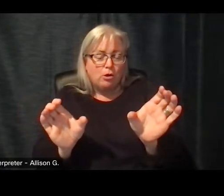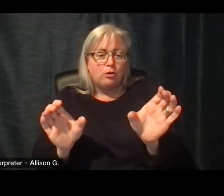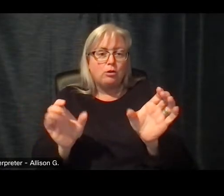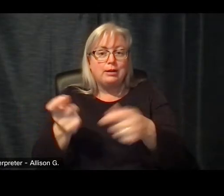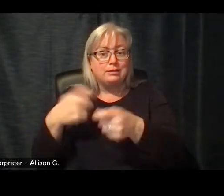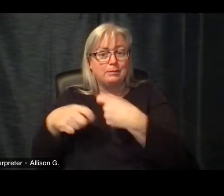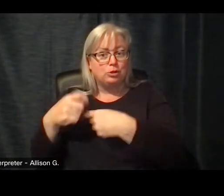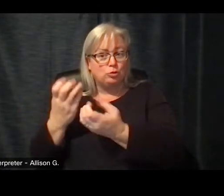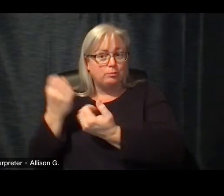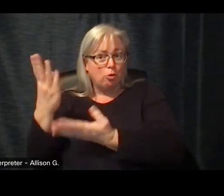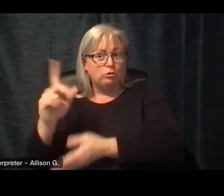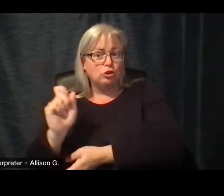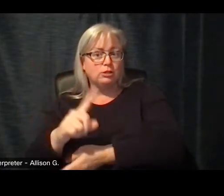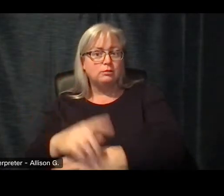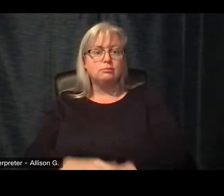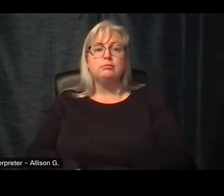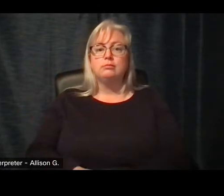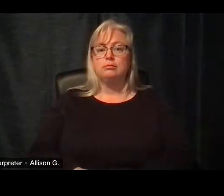substitute motion?